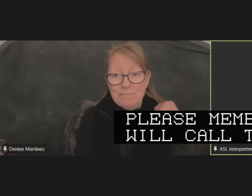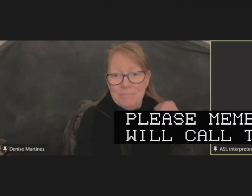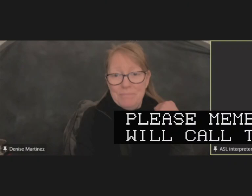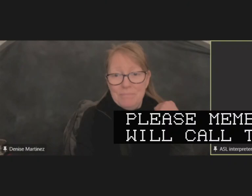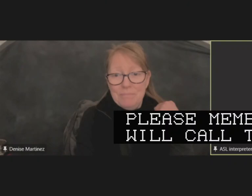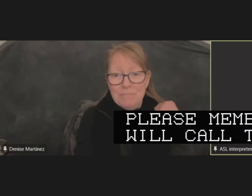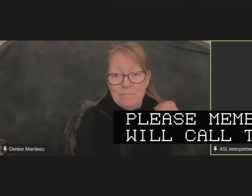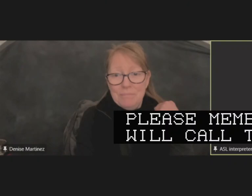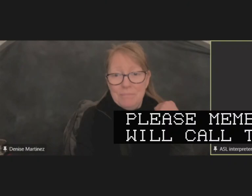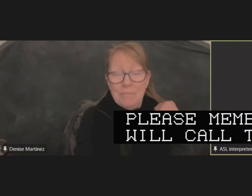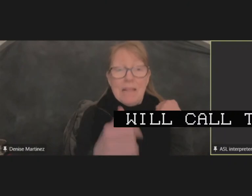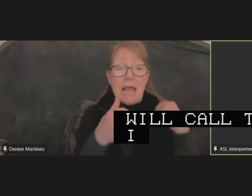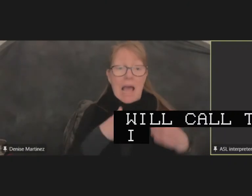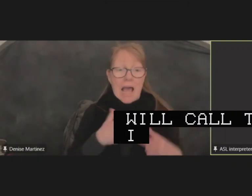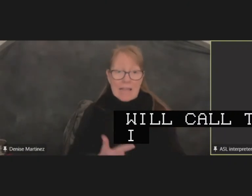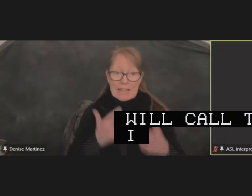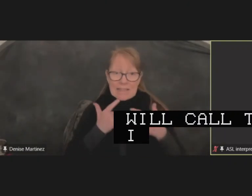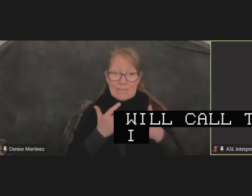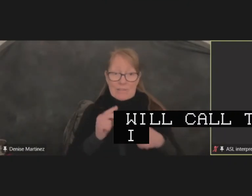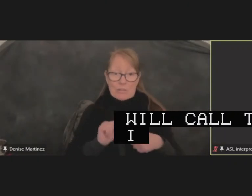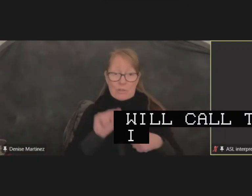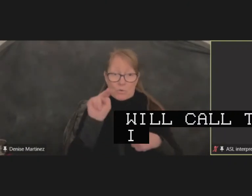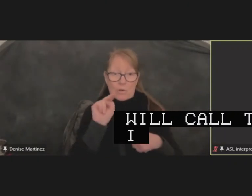And I live in the North End.